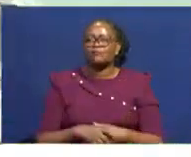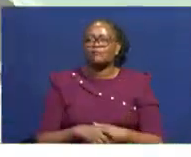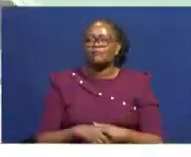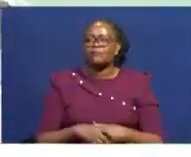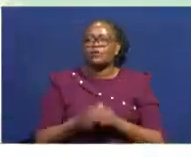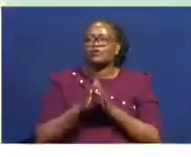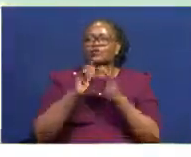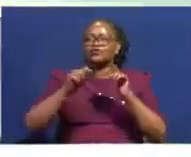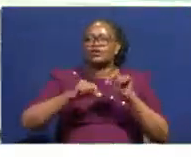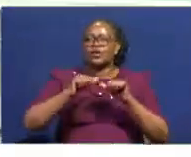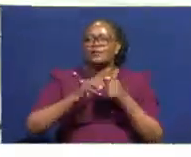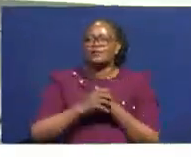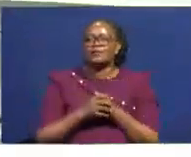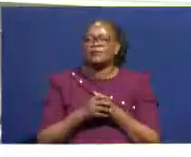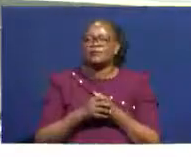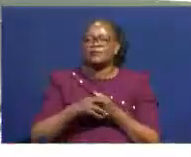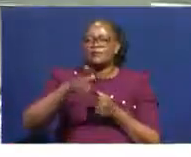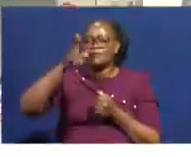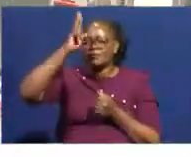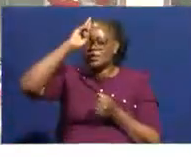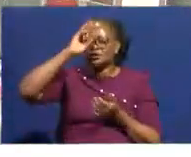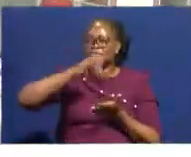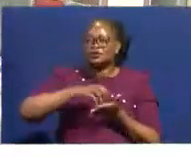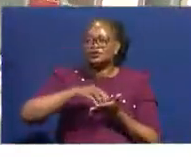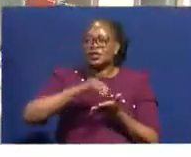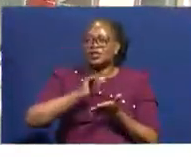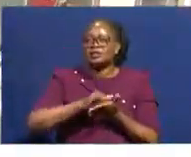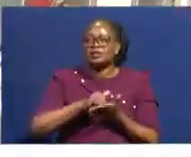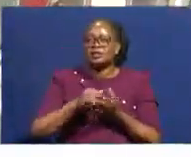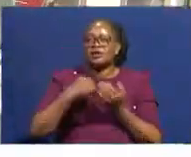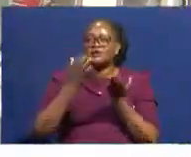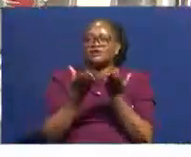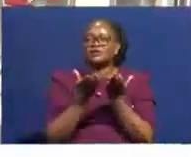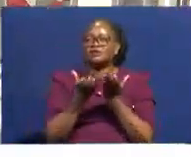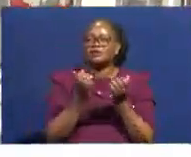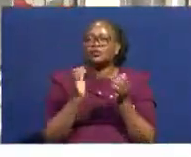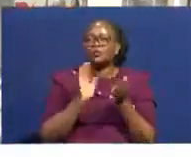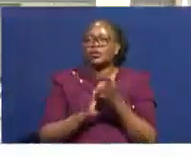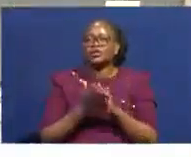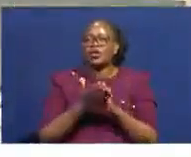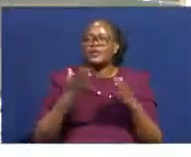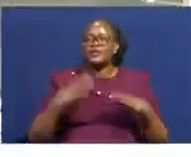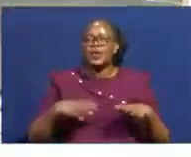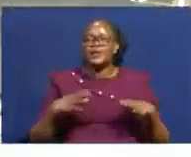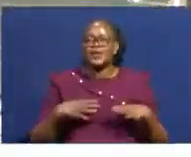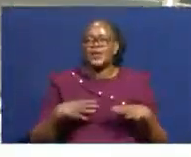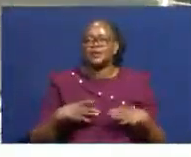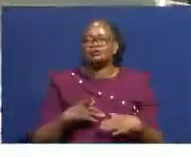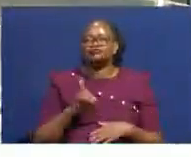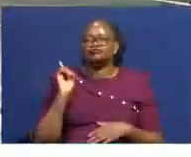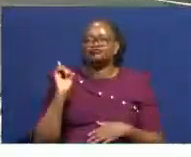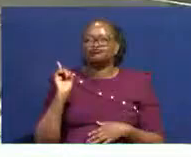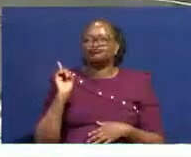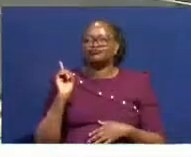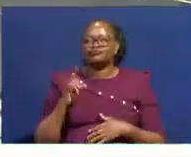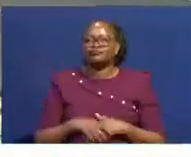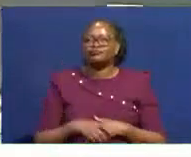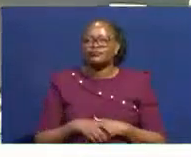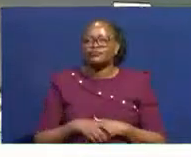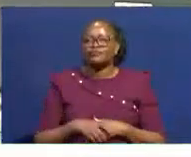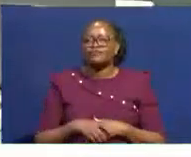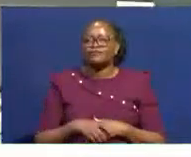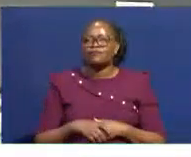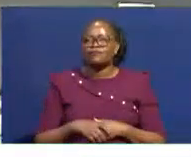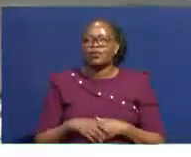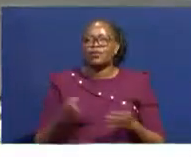The story today is about police stations that are offering service without human interaction. This,